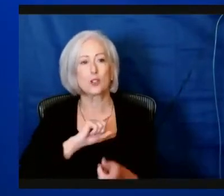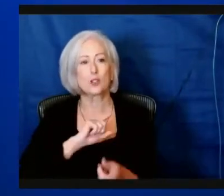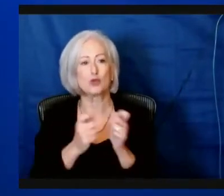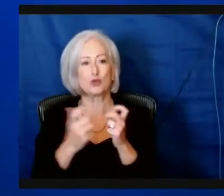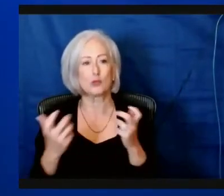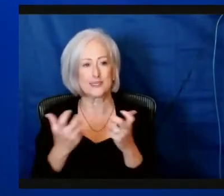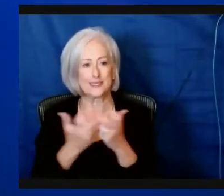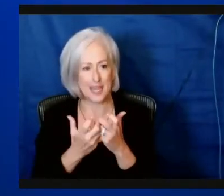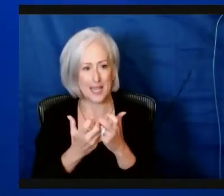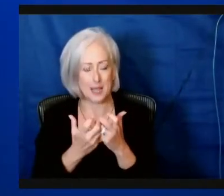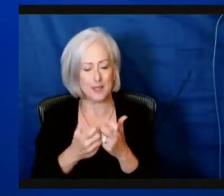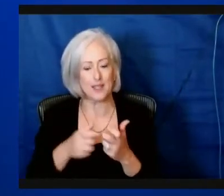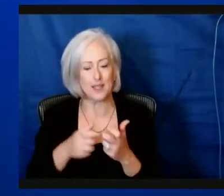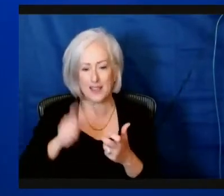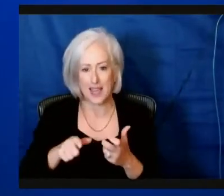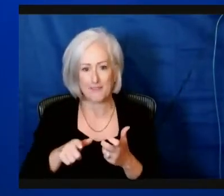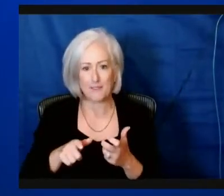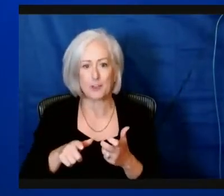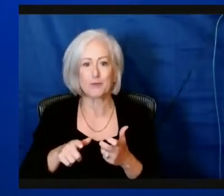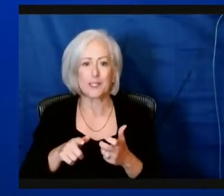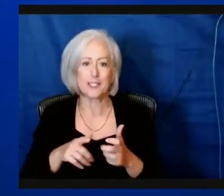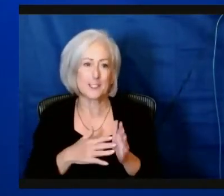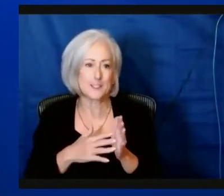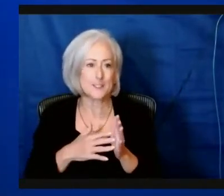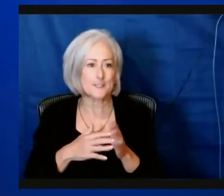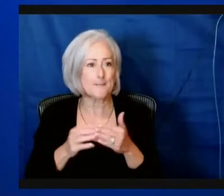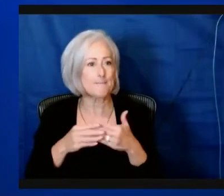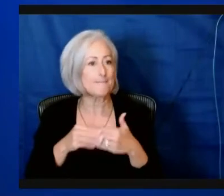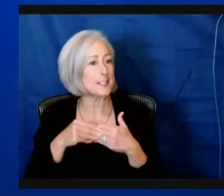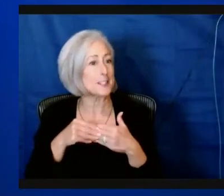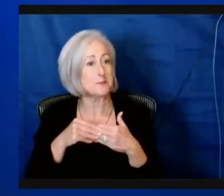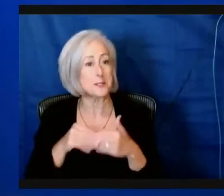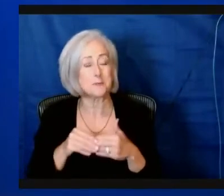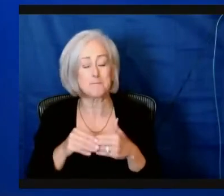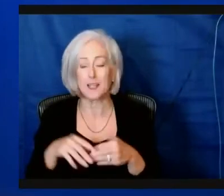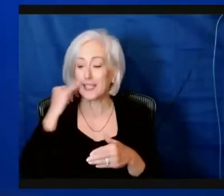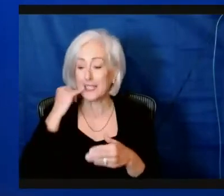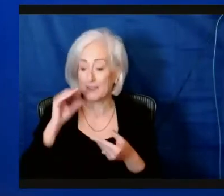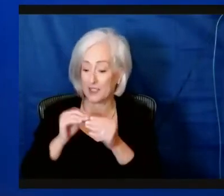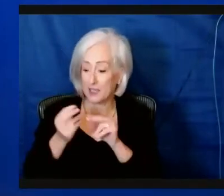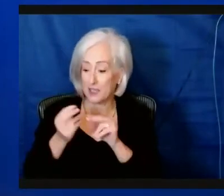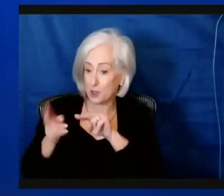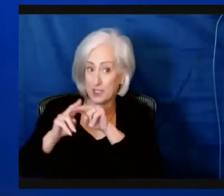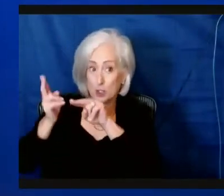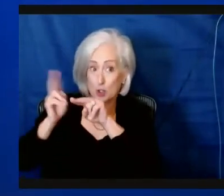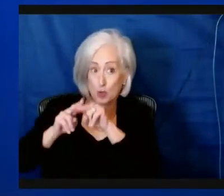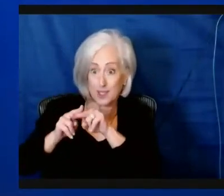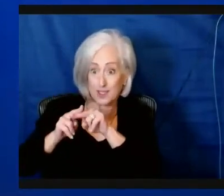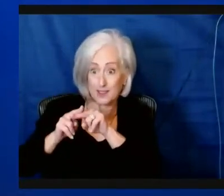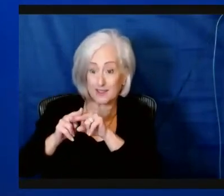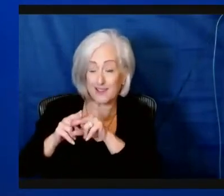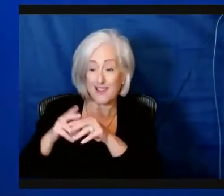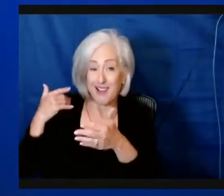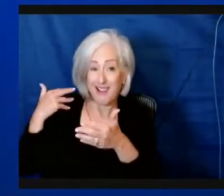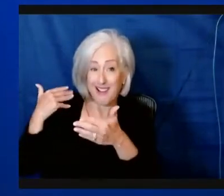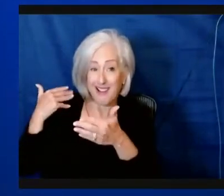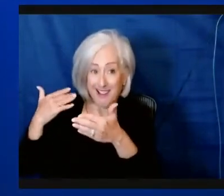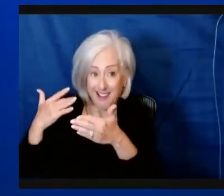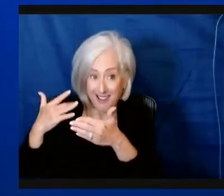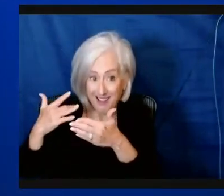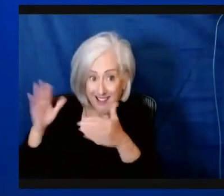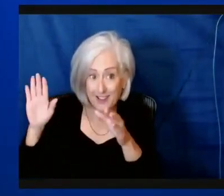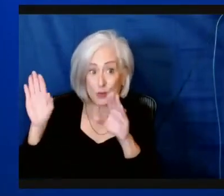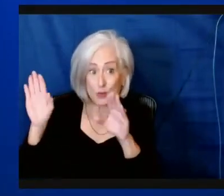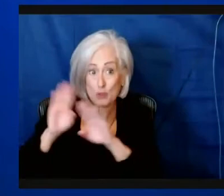got to be nimble at this point. Yeah. So when things start to rise or we get in trouble, be ready to do those public health measures, because we said